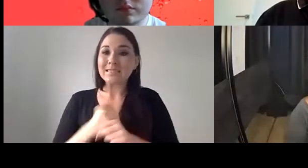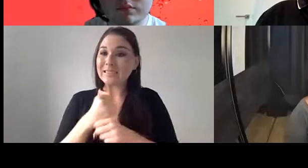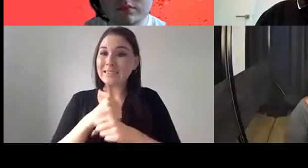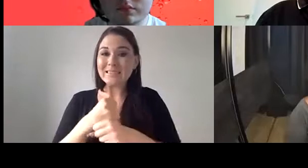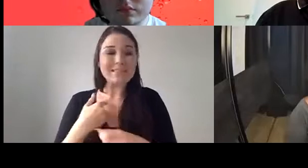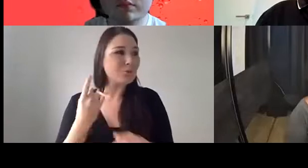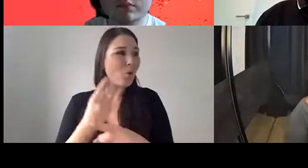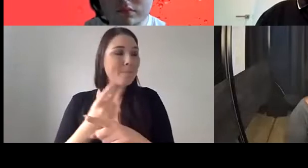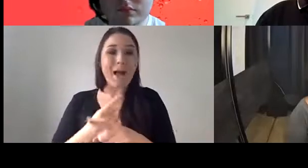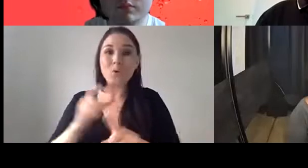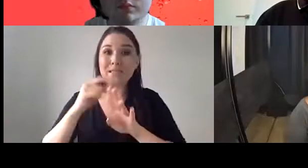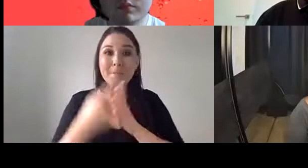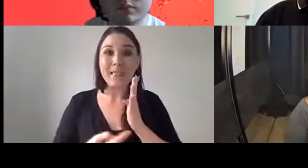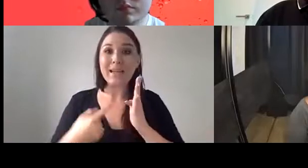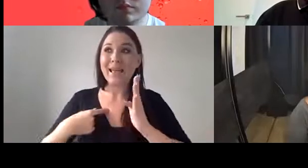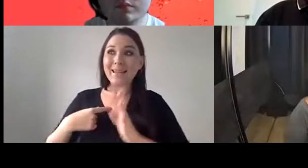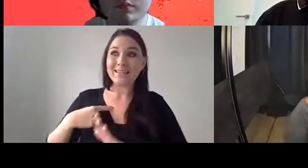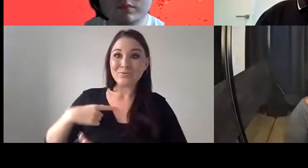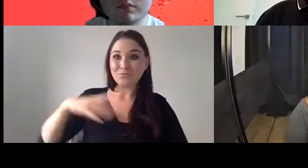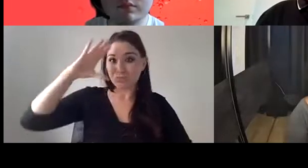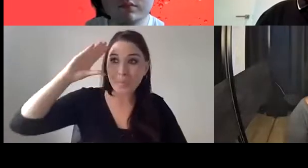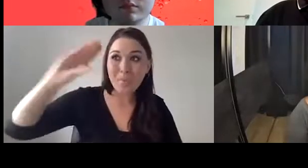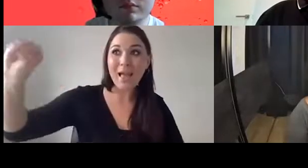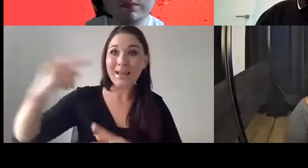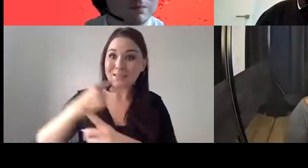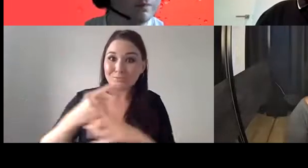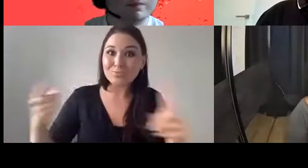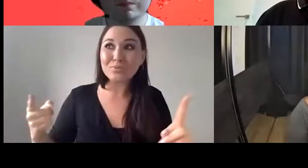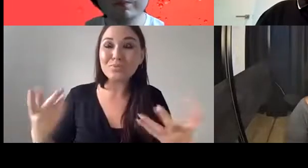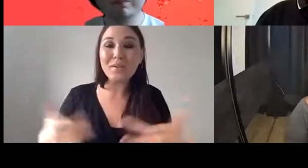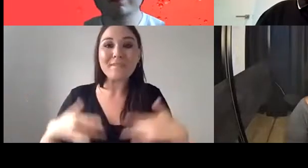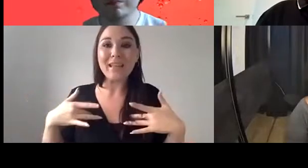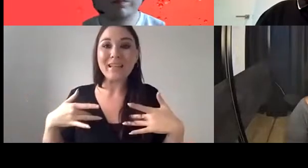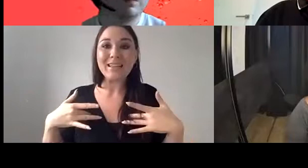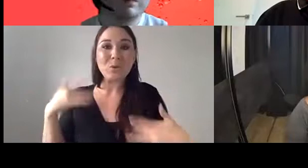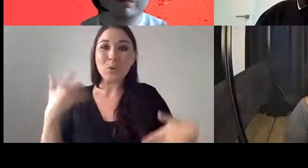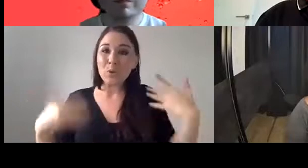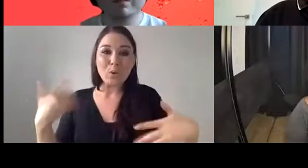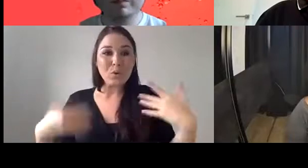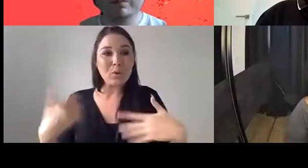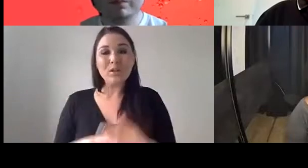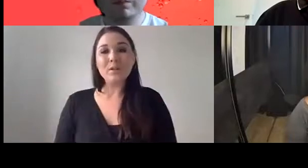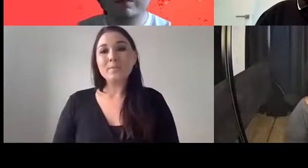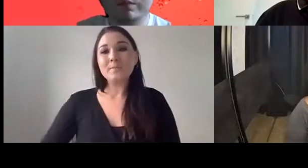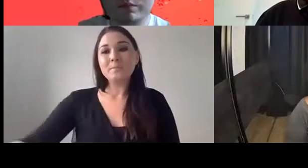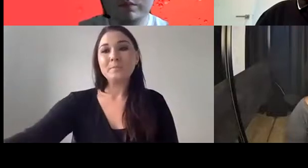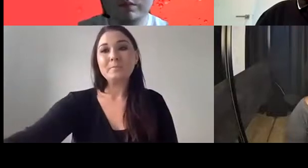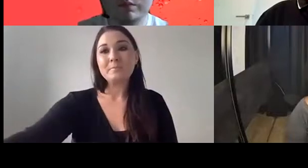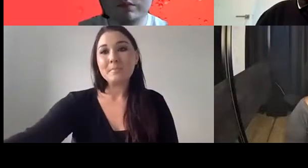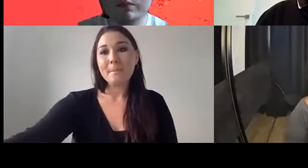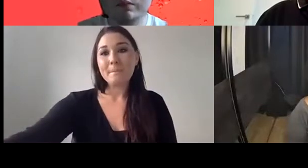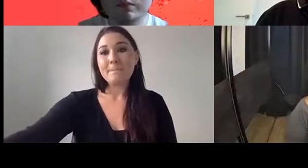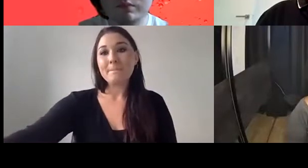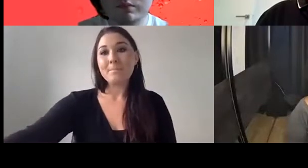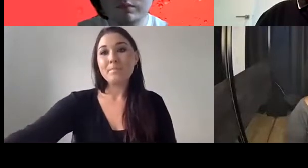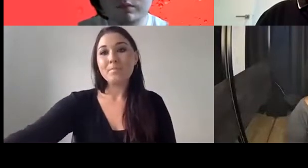disability and bring it up and then insisting about it when you just don't feel heard. I think that this is something